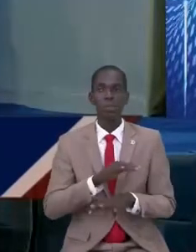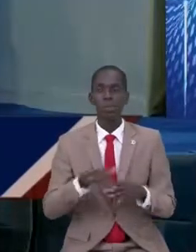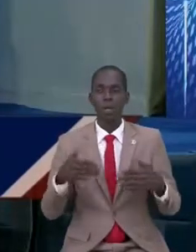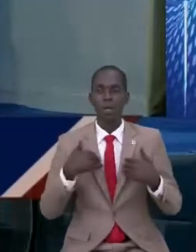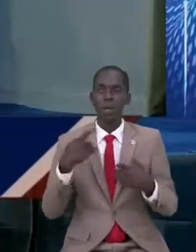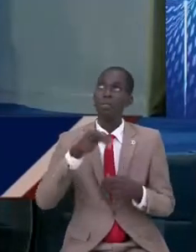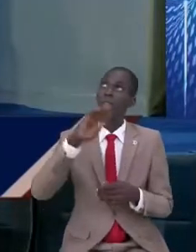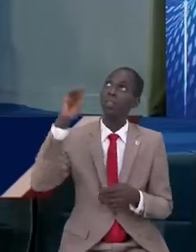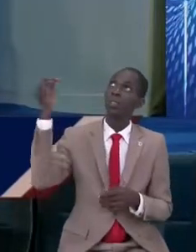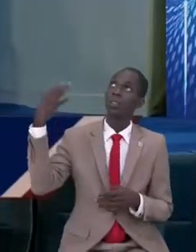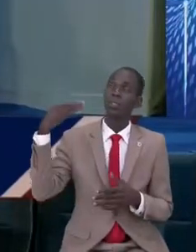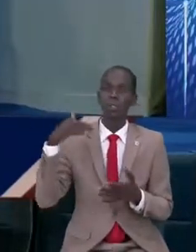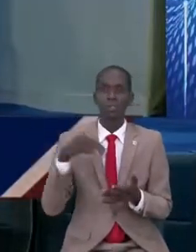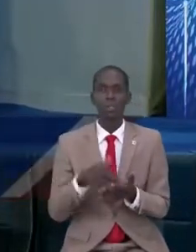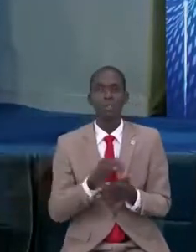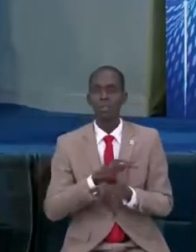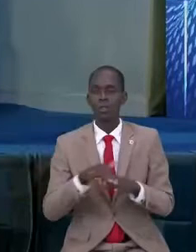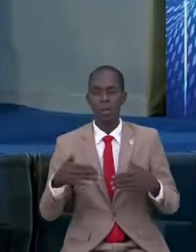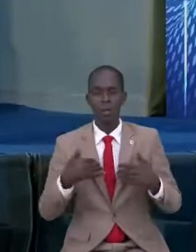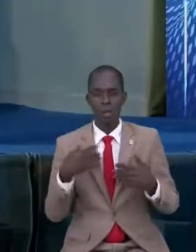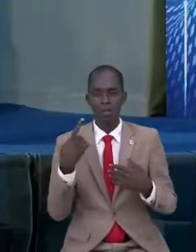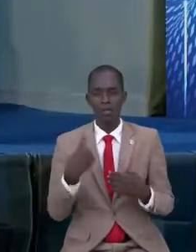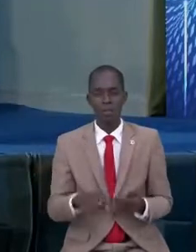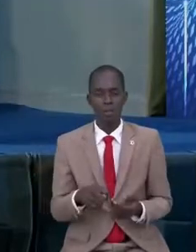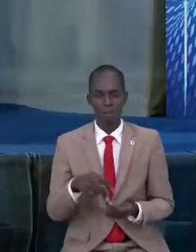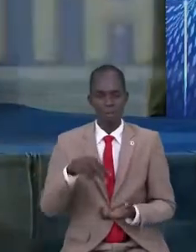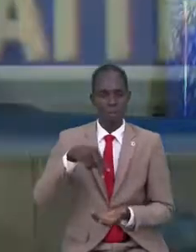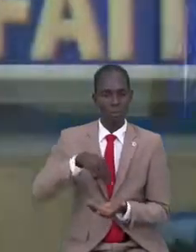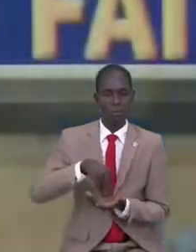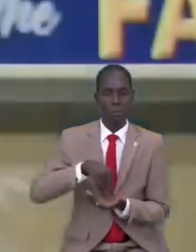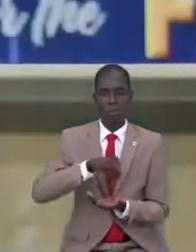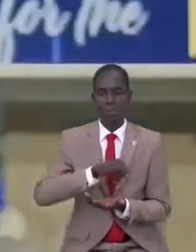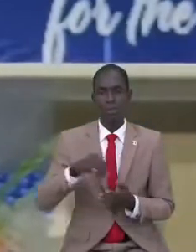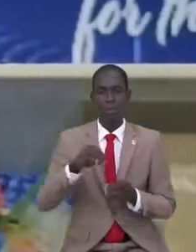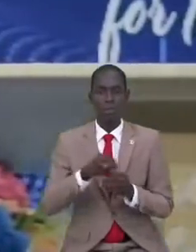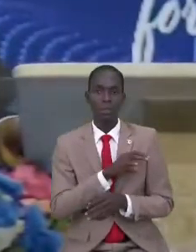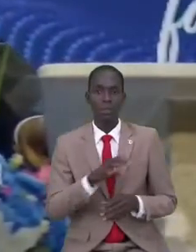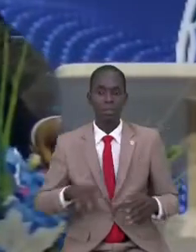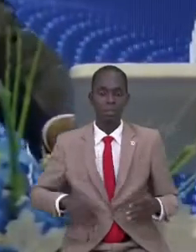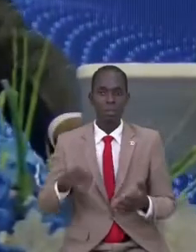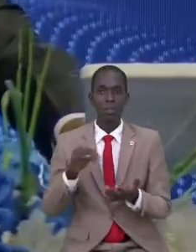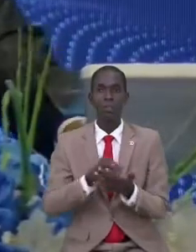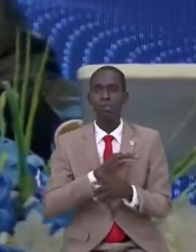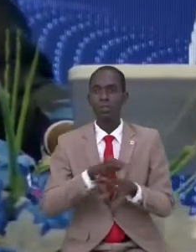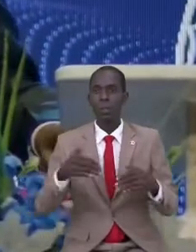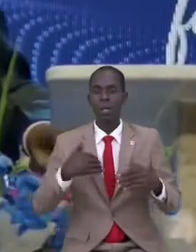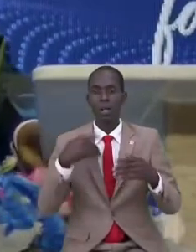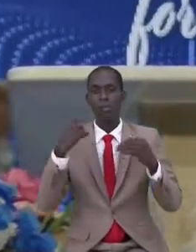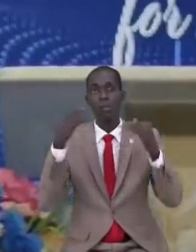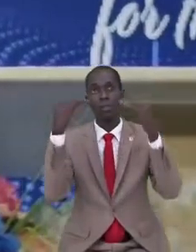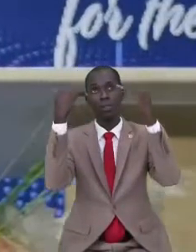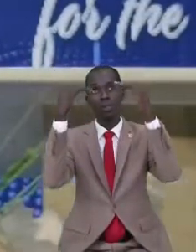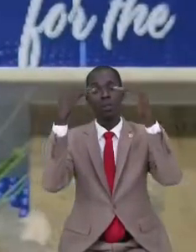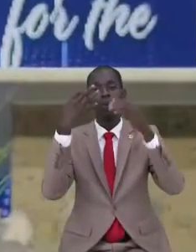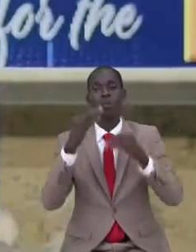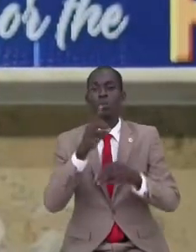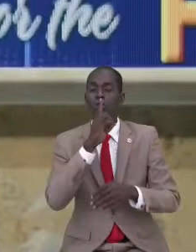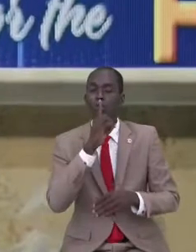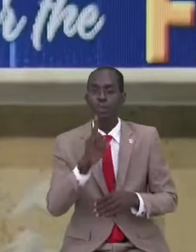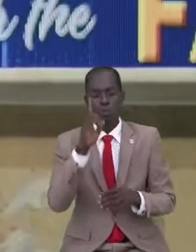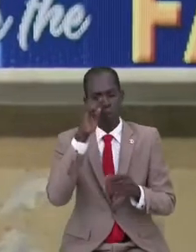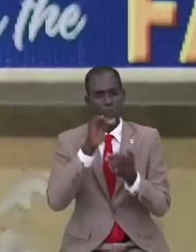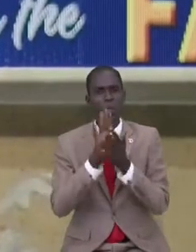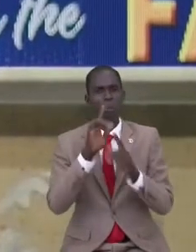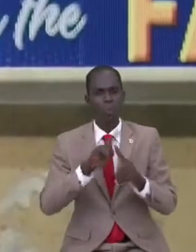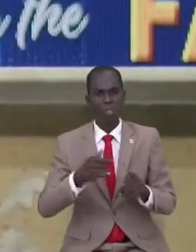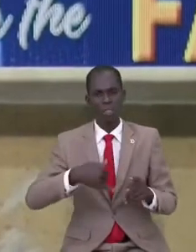He doesn't have the standing. He does not have the standard of a real believer. But he's still claiming,